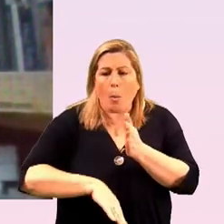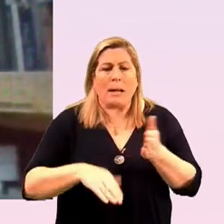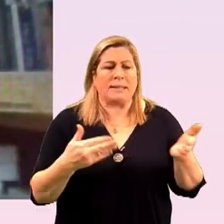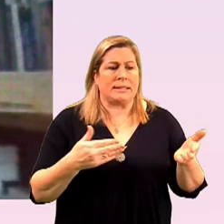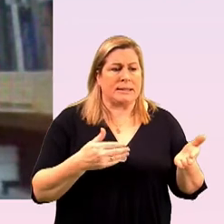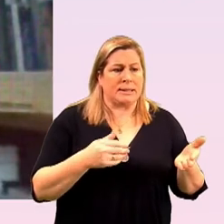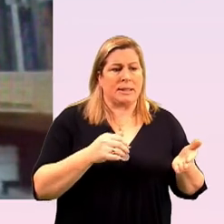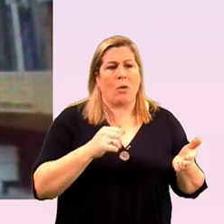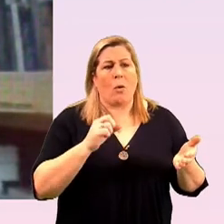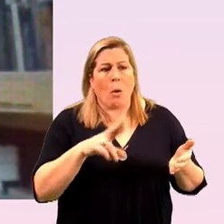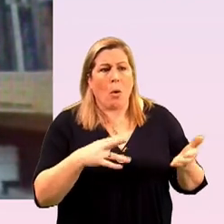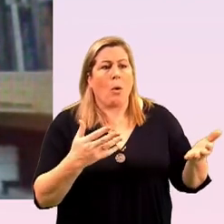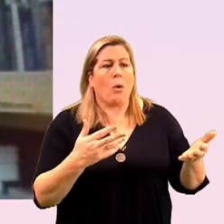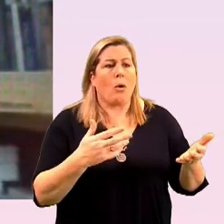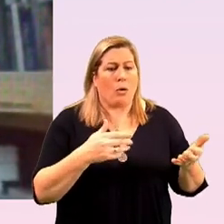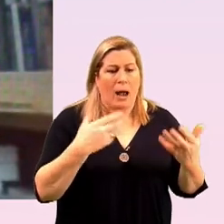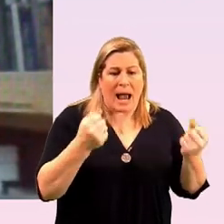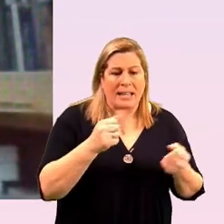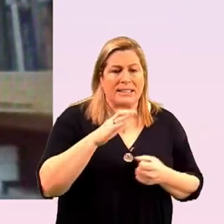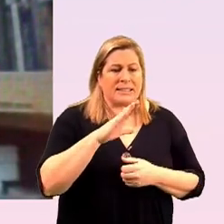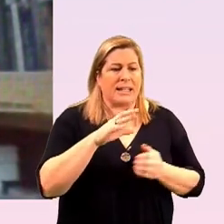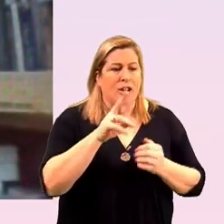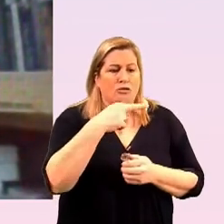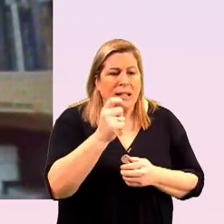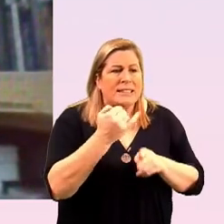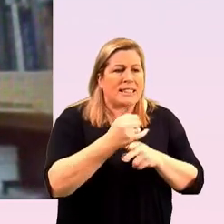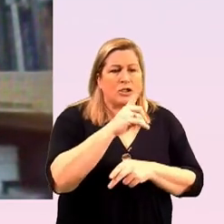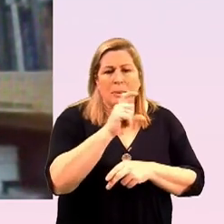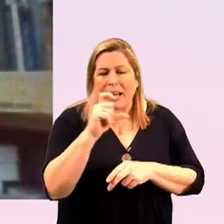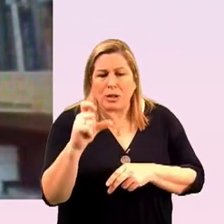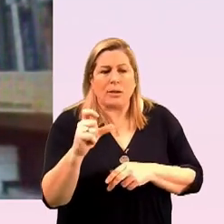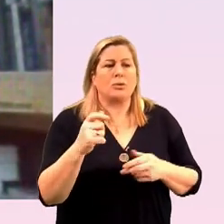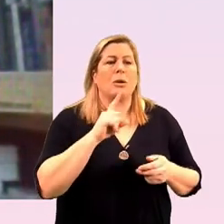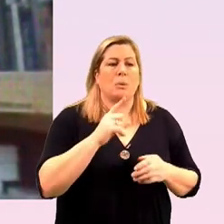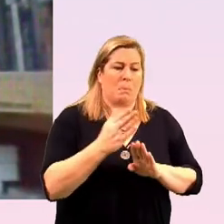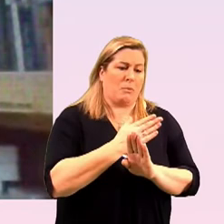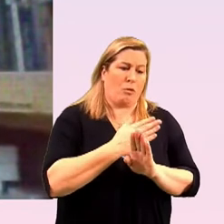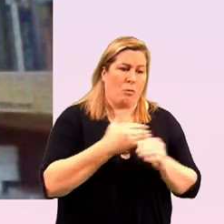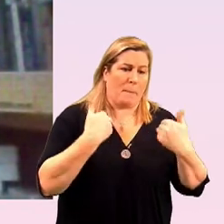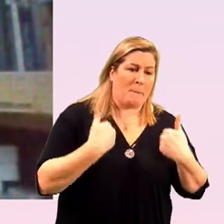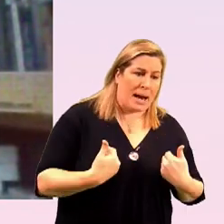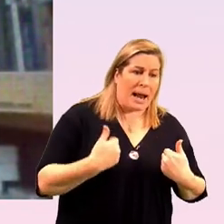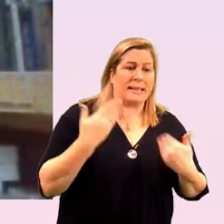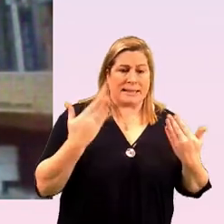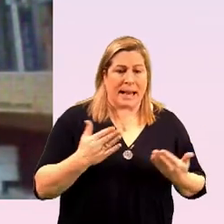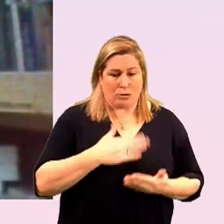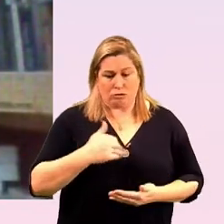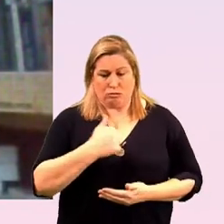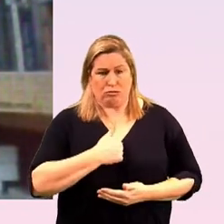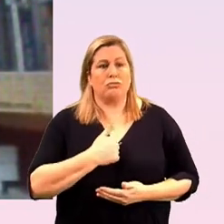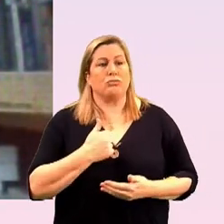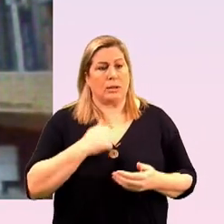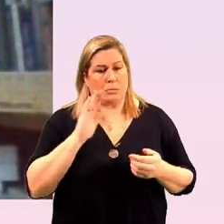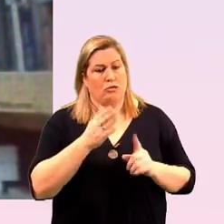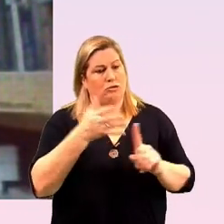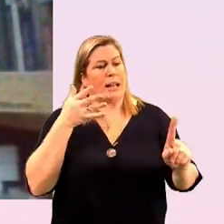who had a lease in a Dublin City Council accommodation, were formerly in as a male and have now transitioned, have their gender